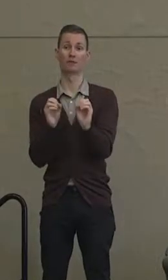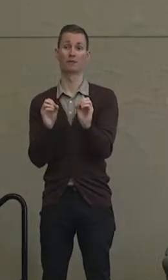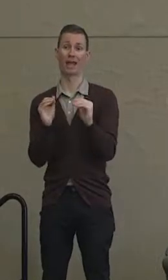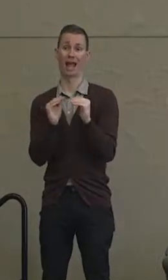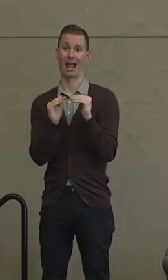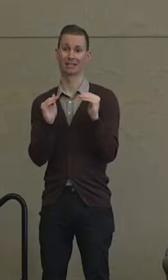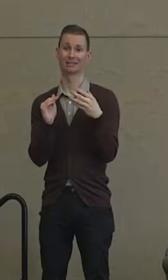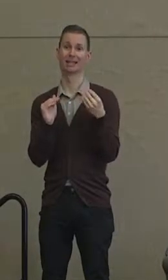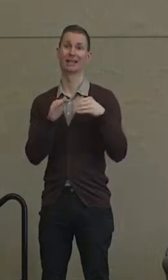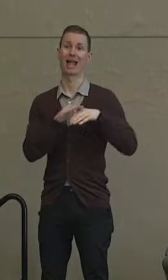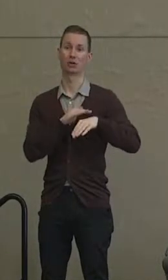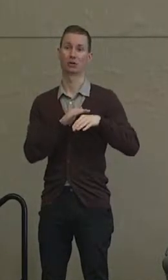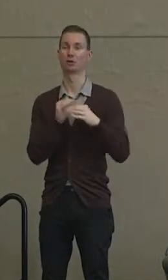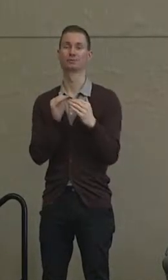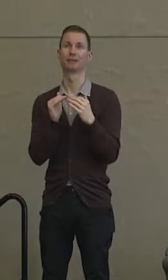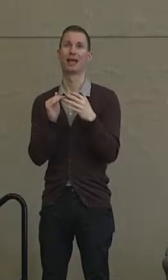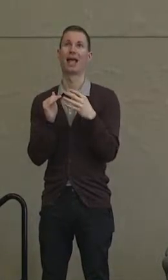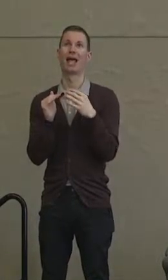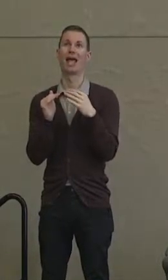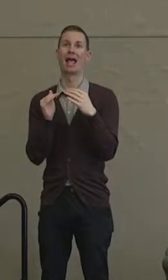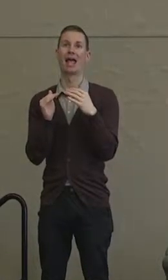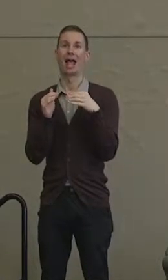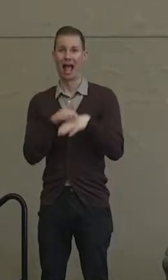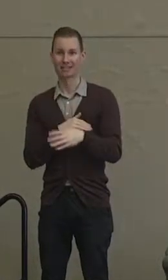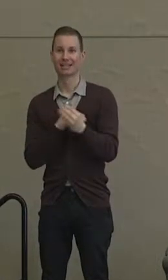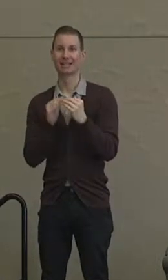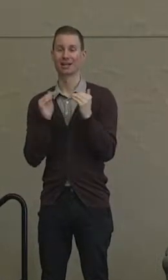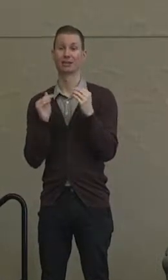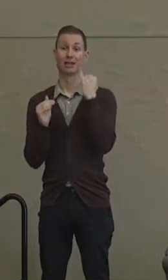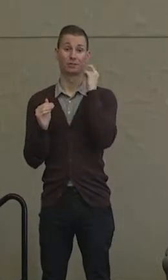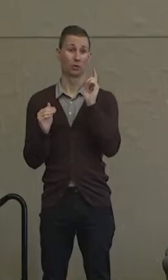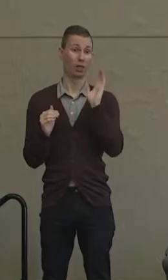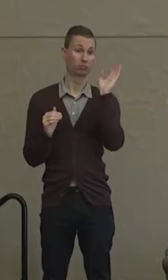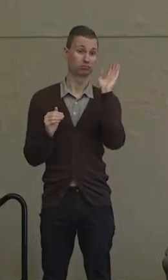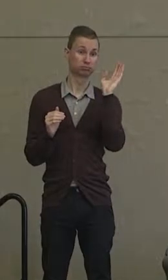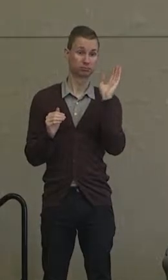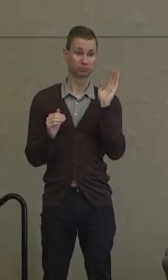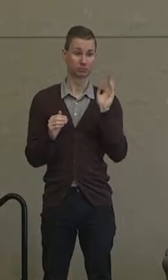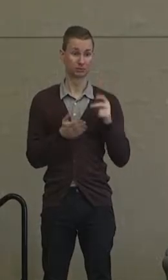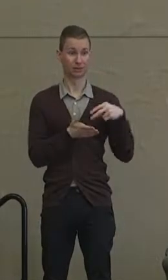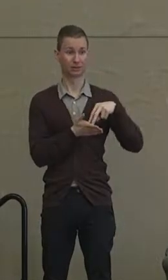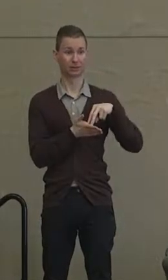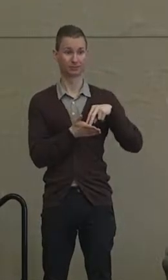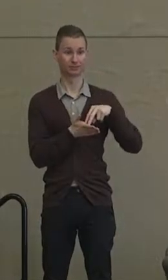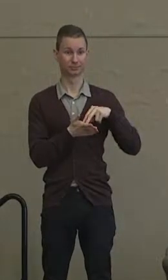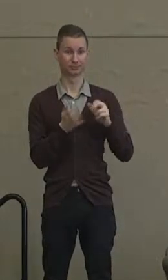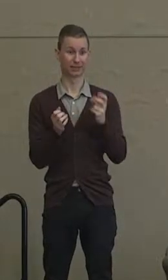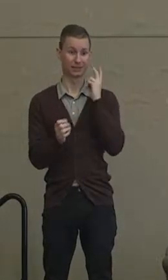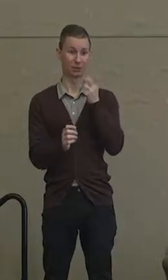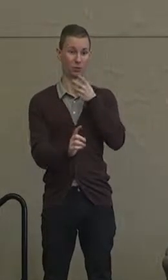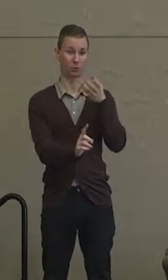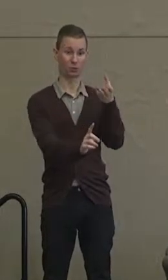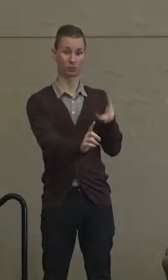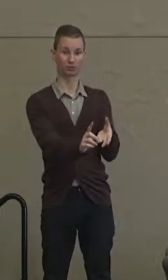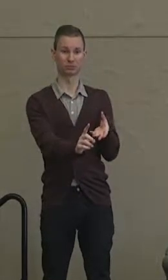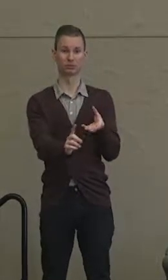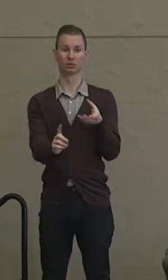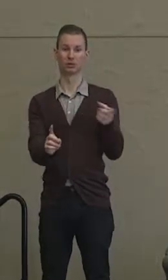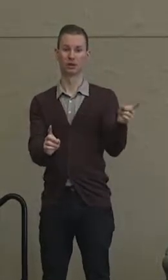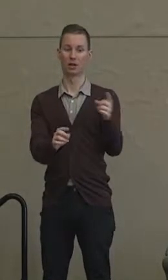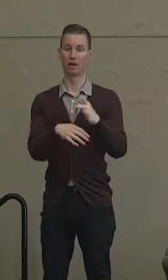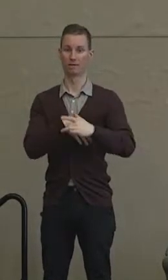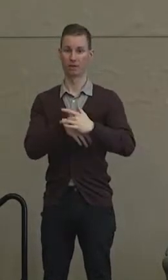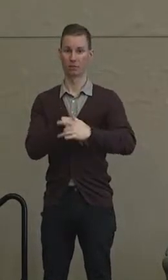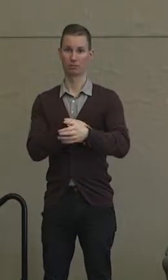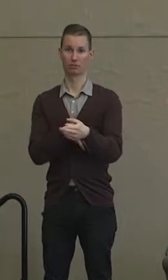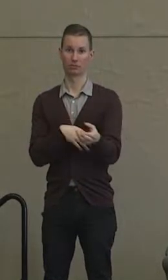and Equity who will, if you'll just wave your hand, stand up or something so we can see who you are, who will be available for resources,